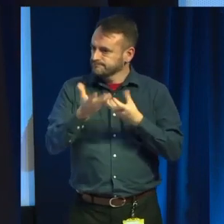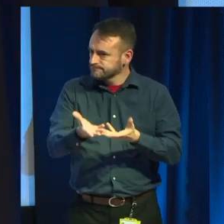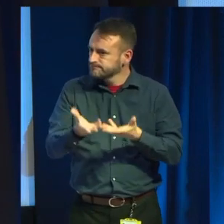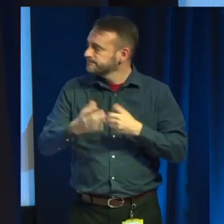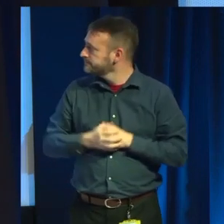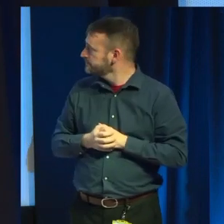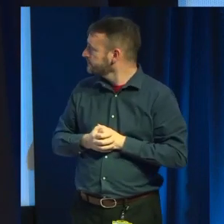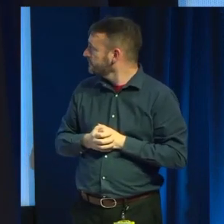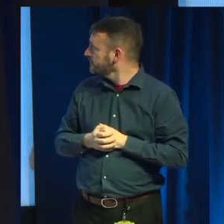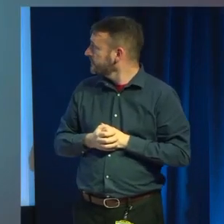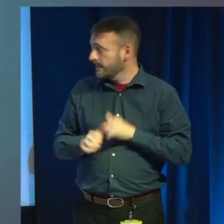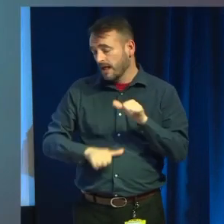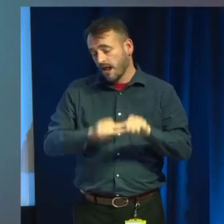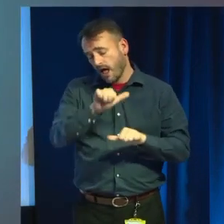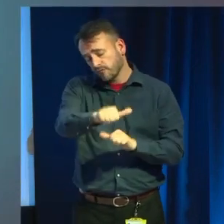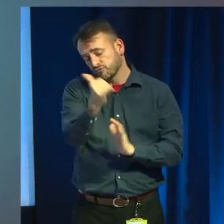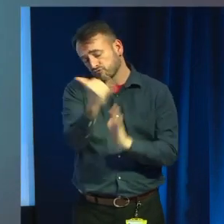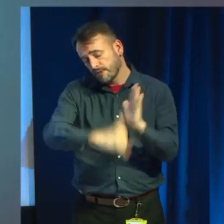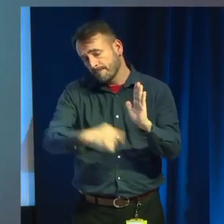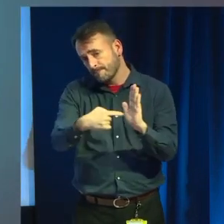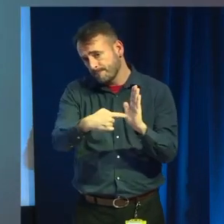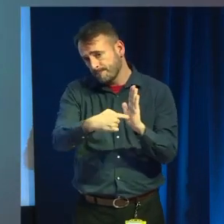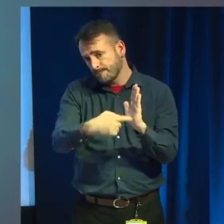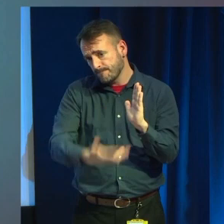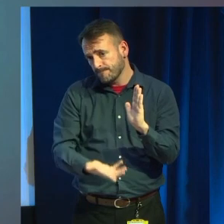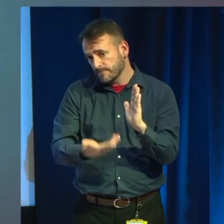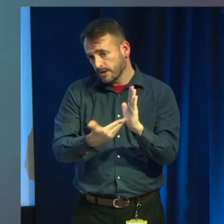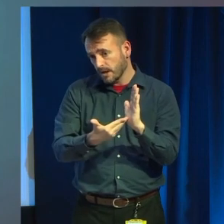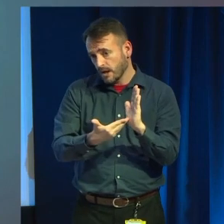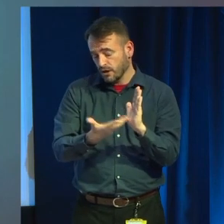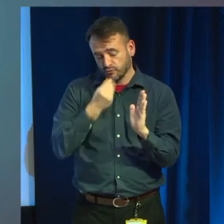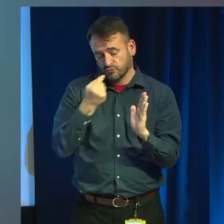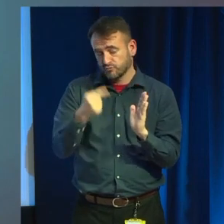the script, and based on the script,